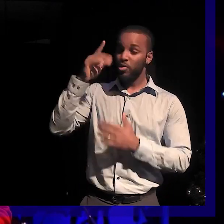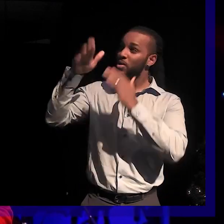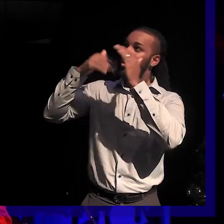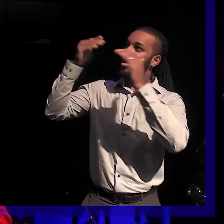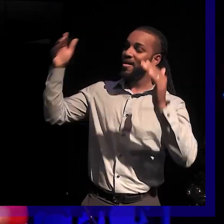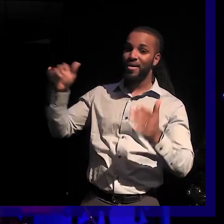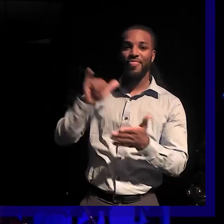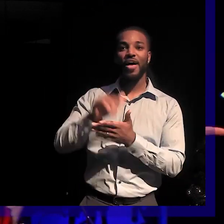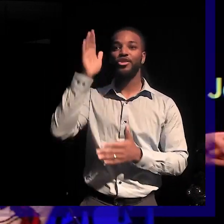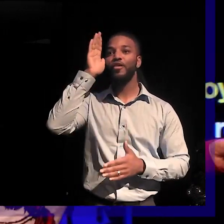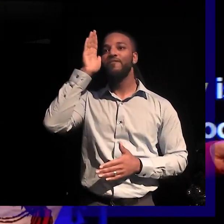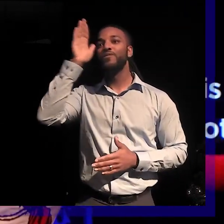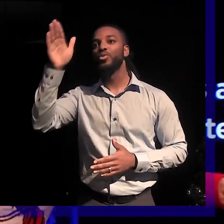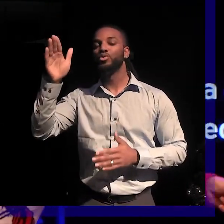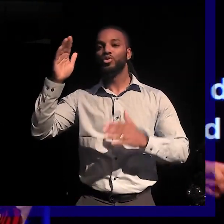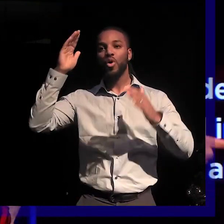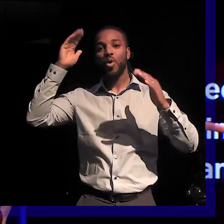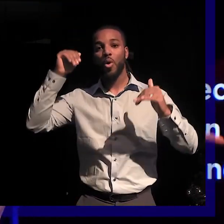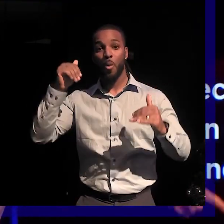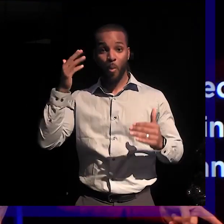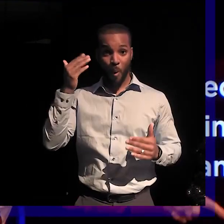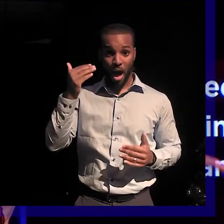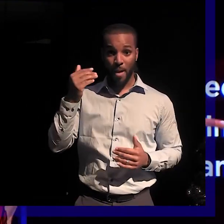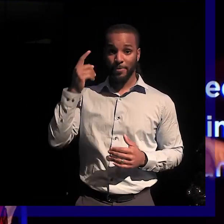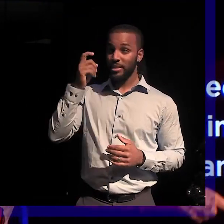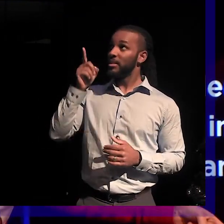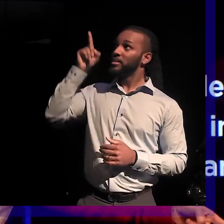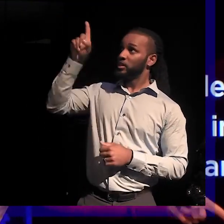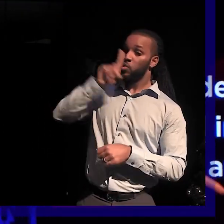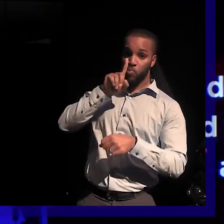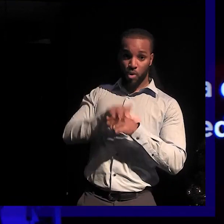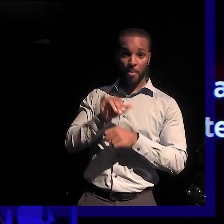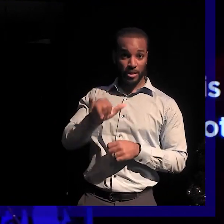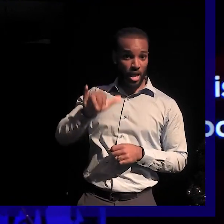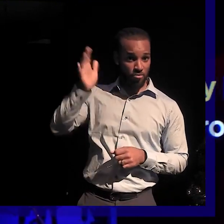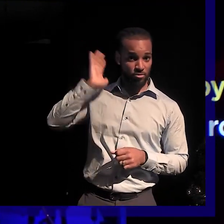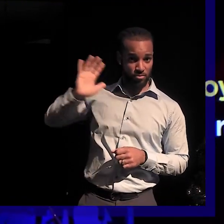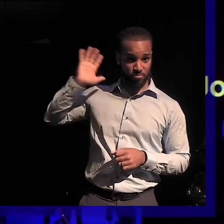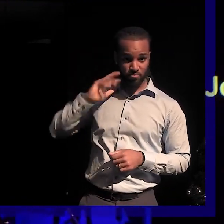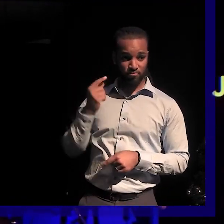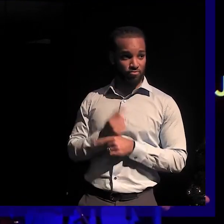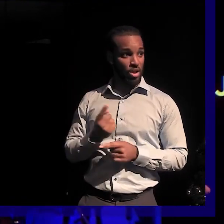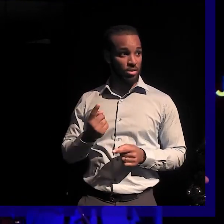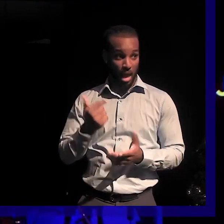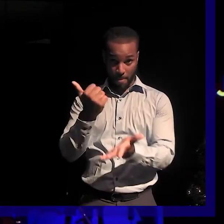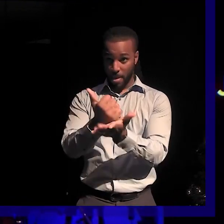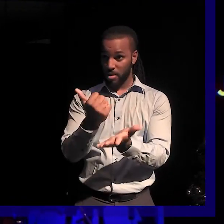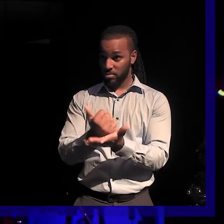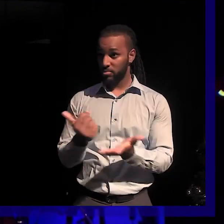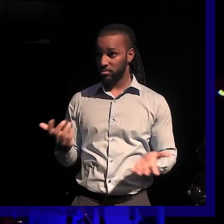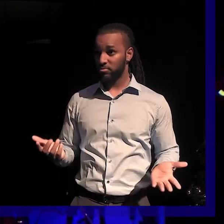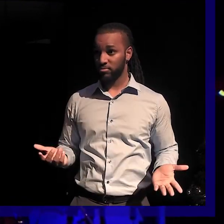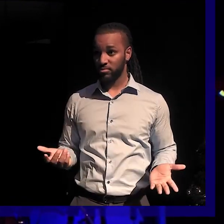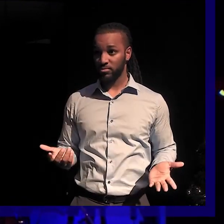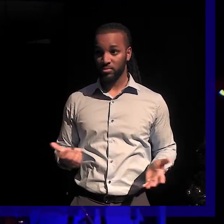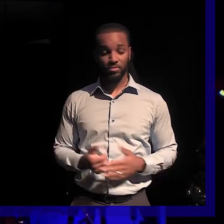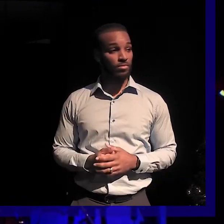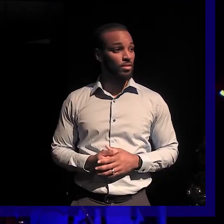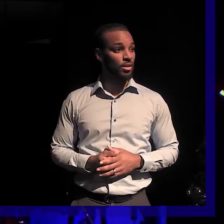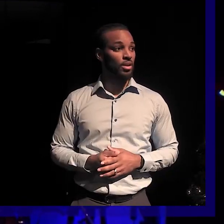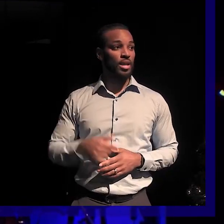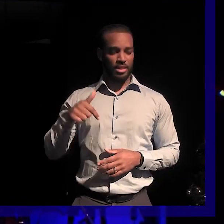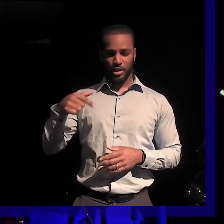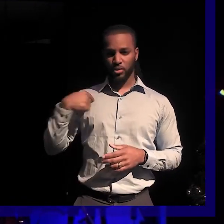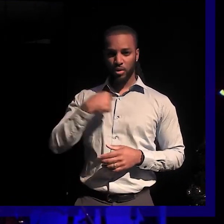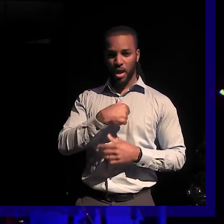your future hope because of my past fulfillment of promises. Can I get an amen? Like, this is